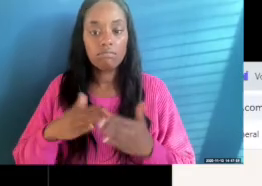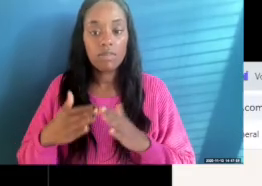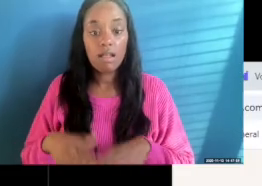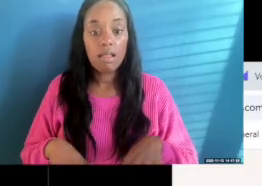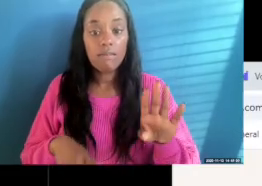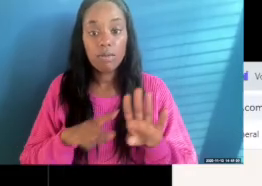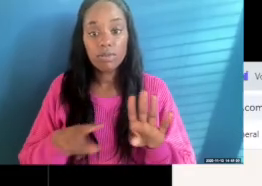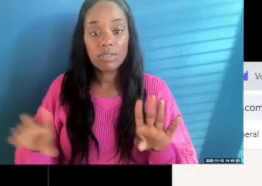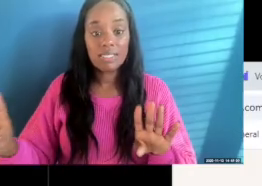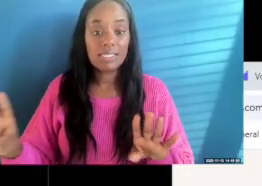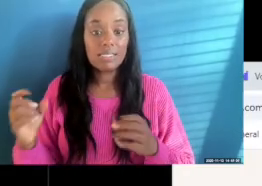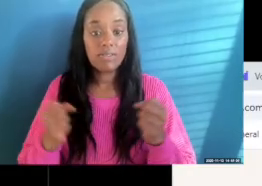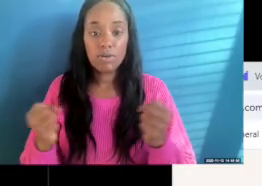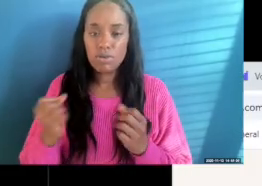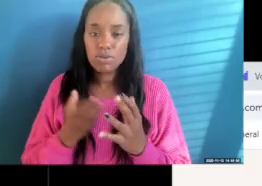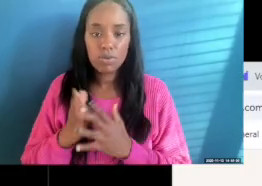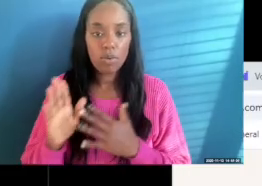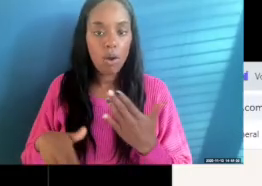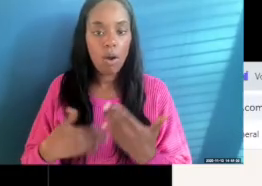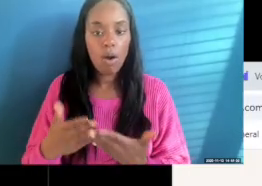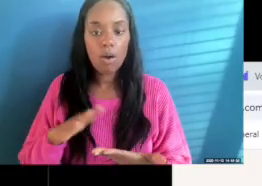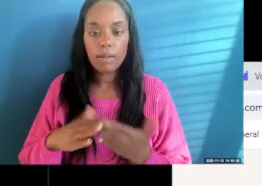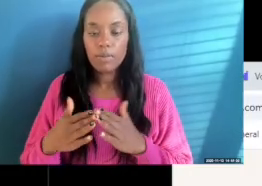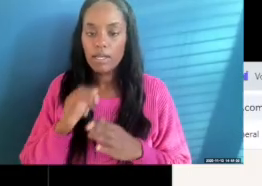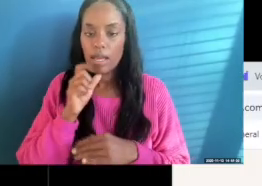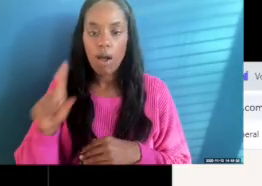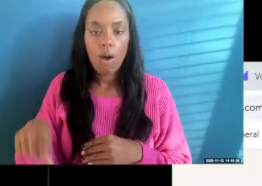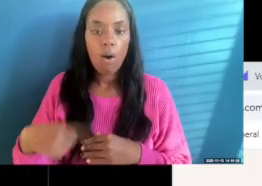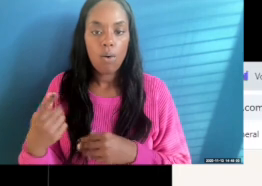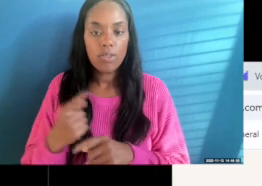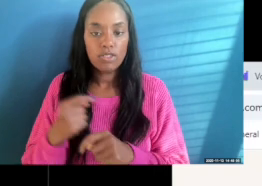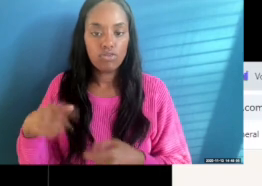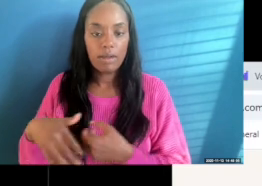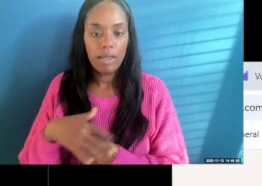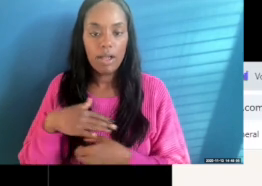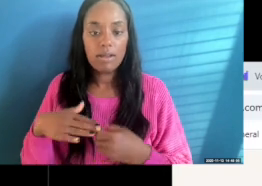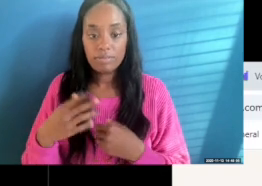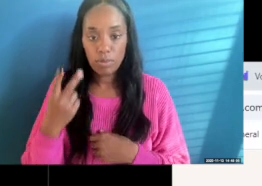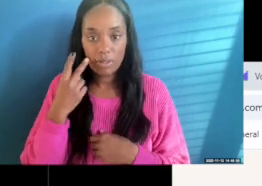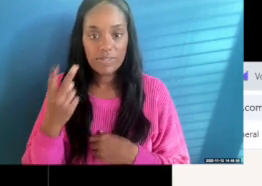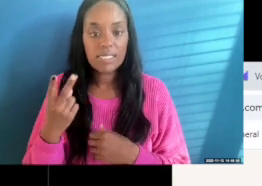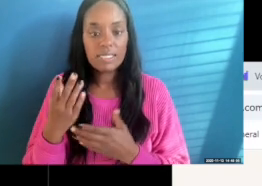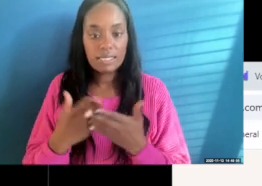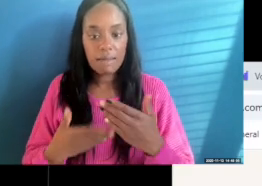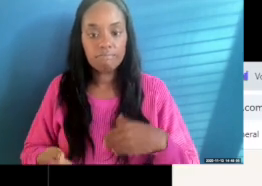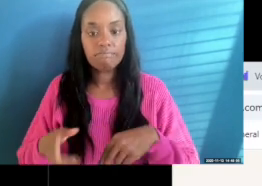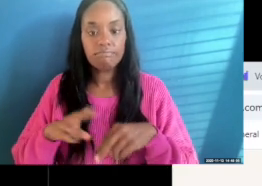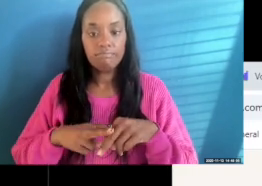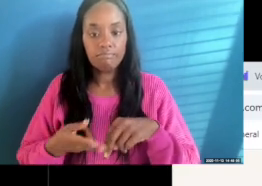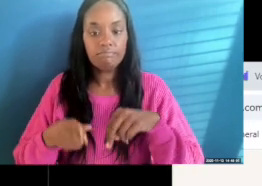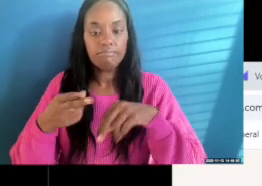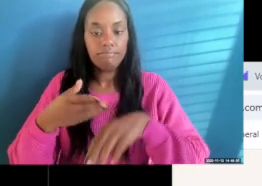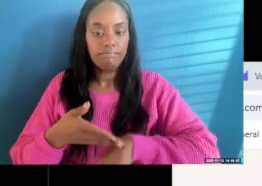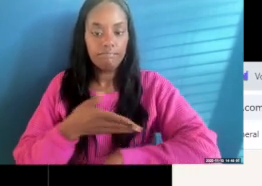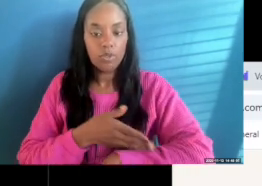allow for that momentum to support the continued development of a last mile use that is so integral to